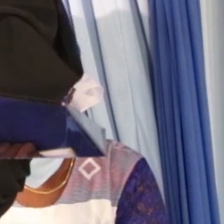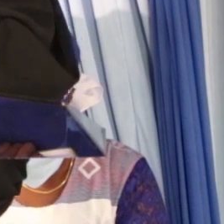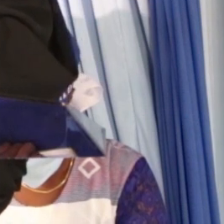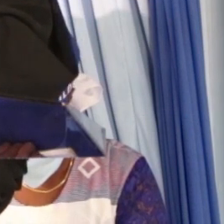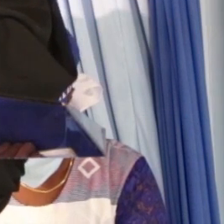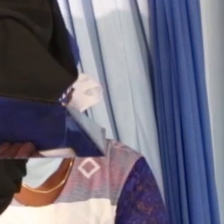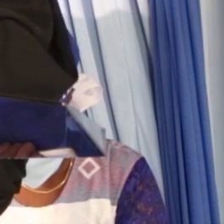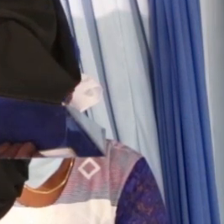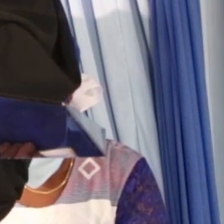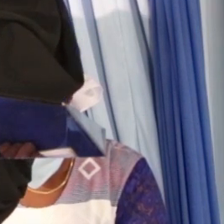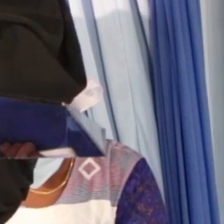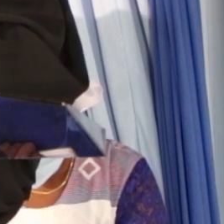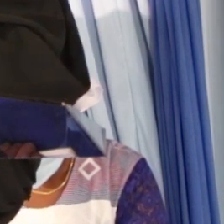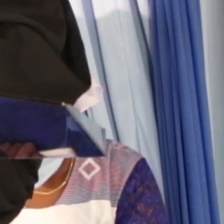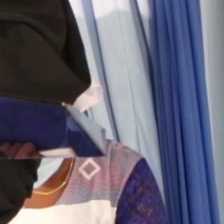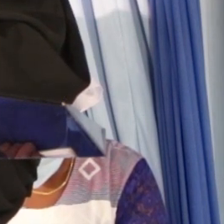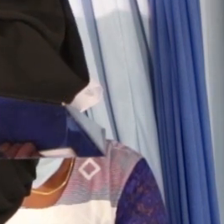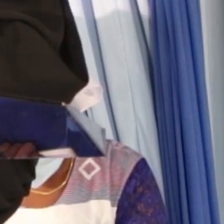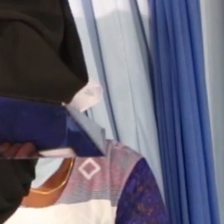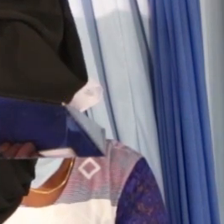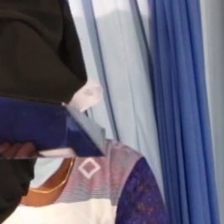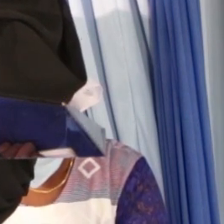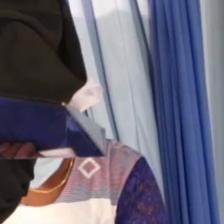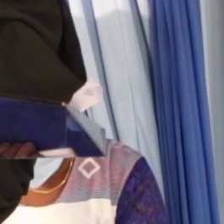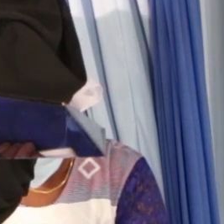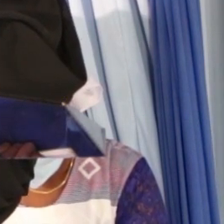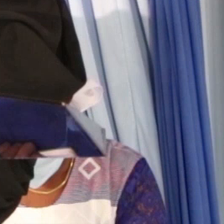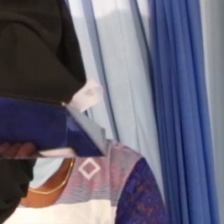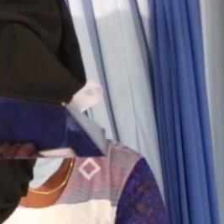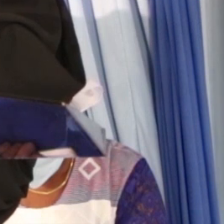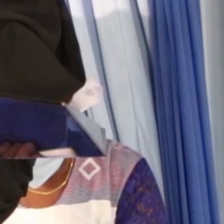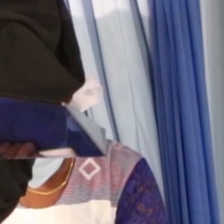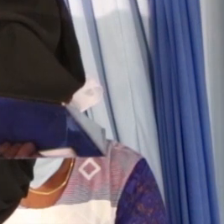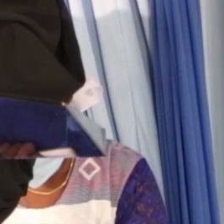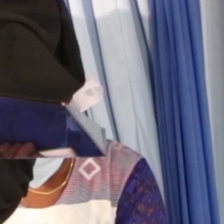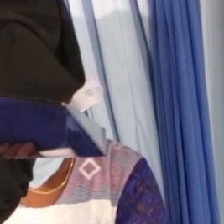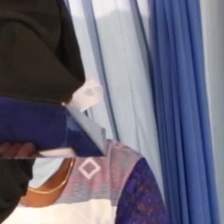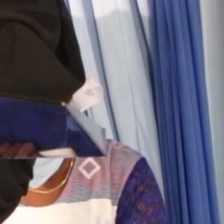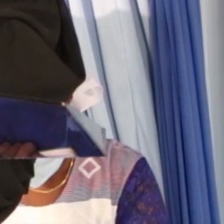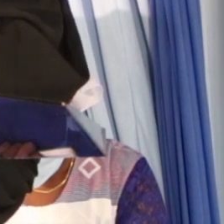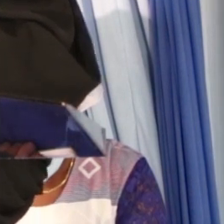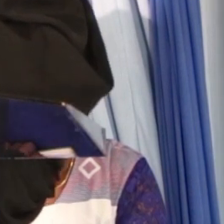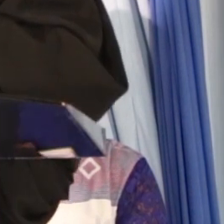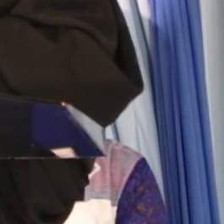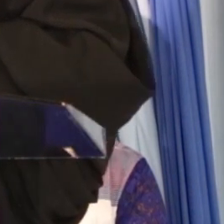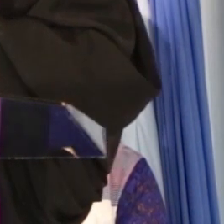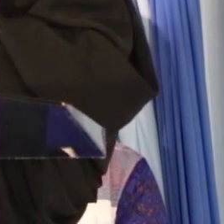with mightier men and stronger men, it had to take your herd for them to